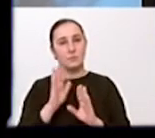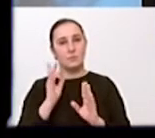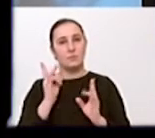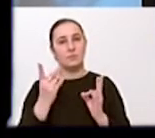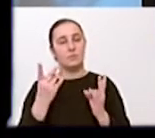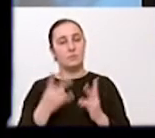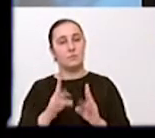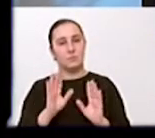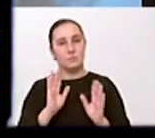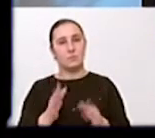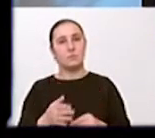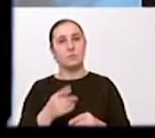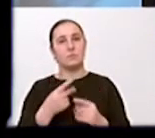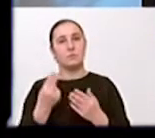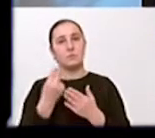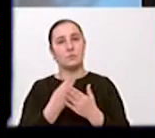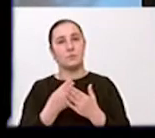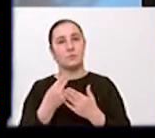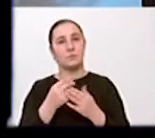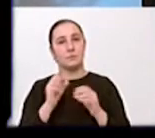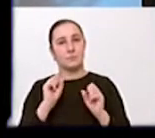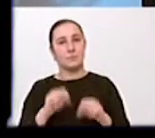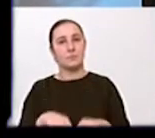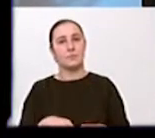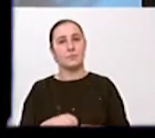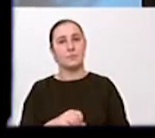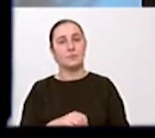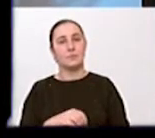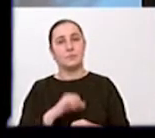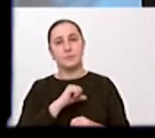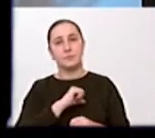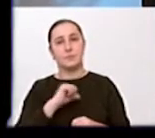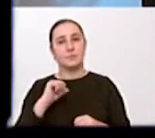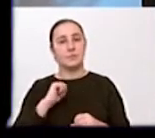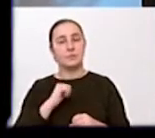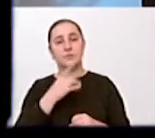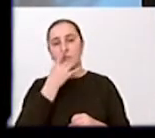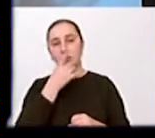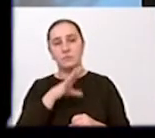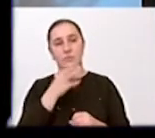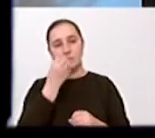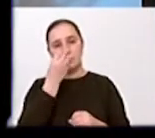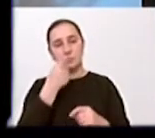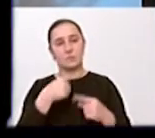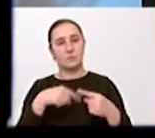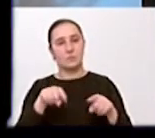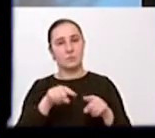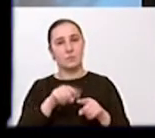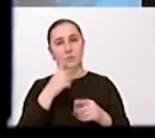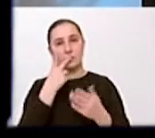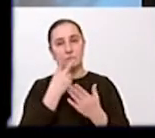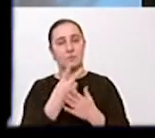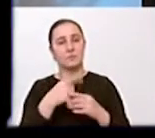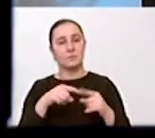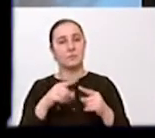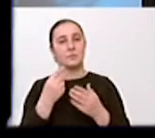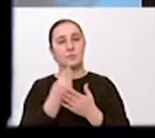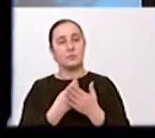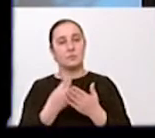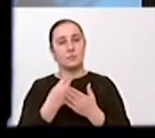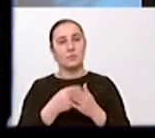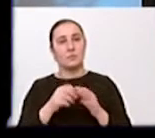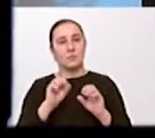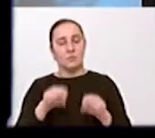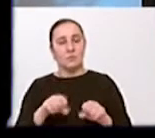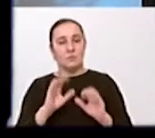bo'ladi. Demak, chizishimiz mumkin. O'zingiz xohlagan gulni ham xuddi shunday ko'rinishda, demak, chizib olishingiz